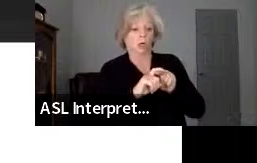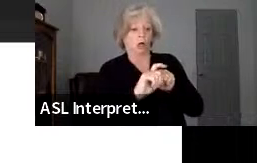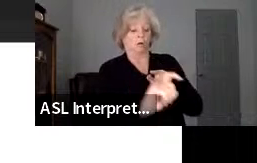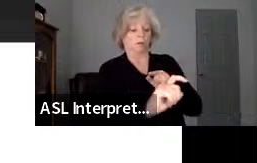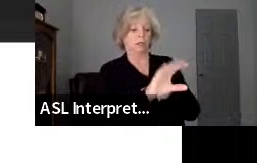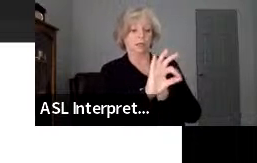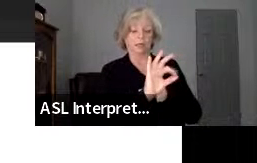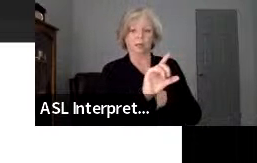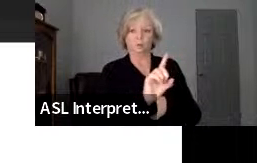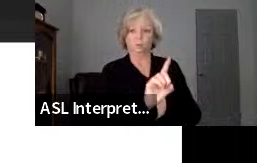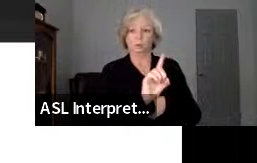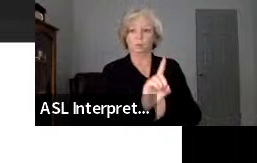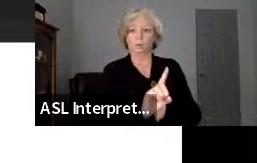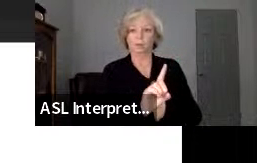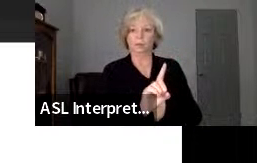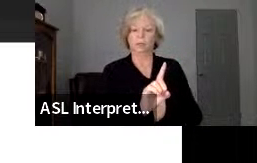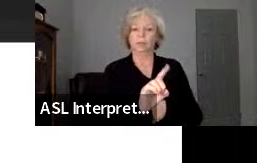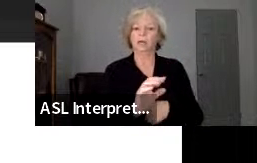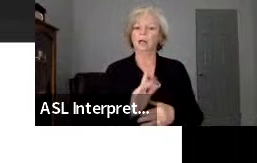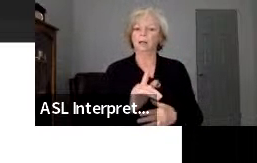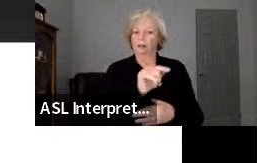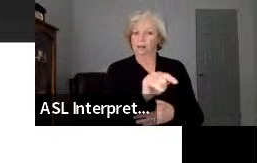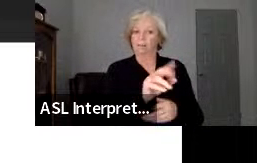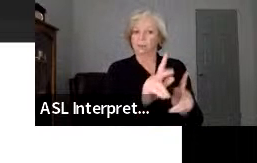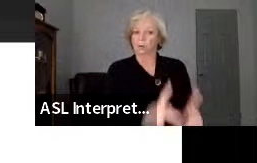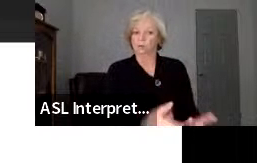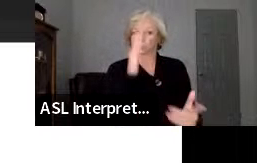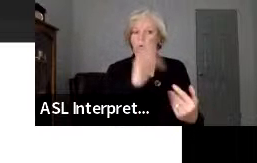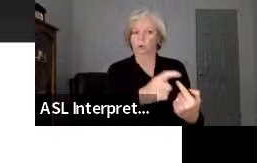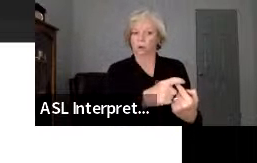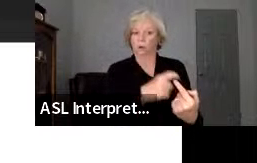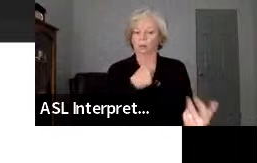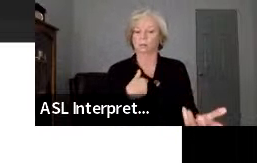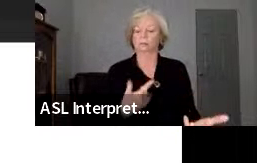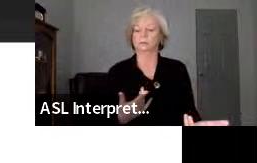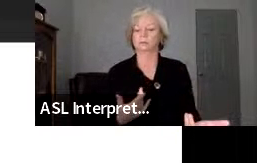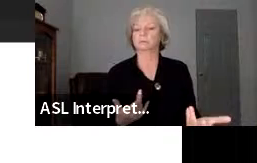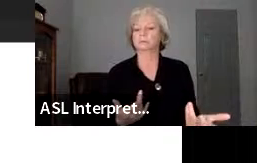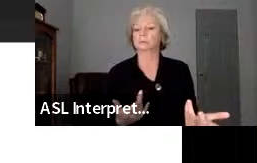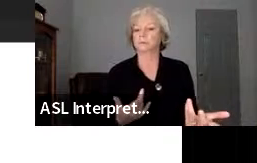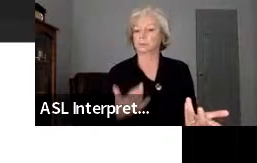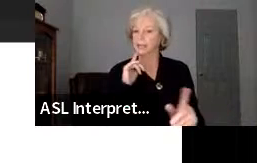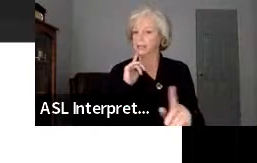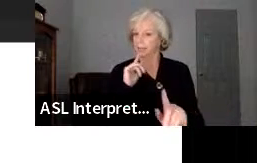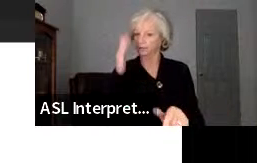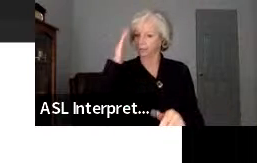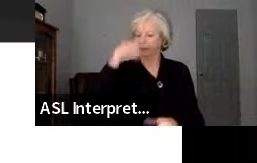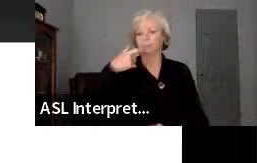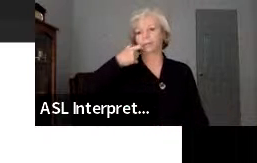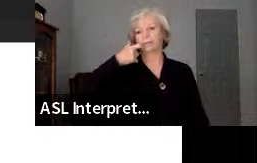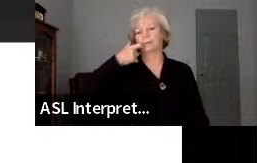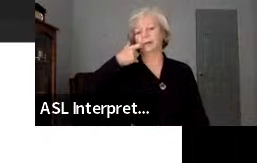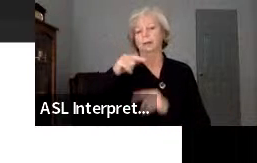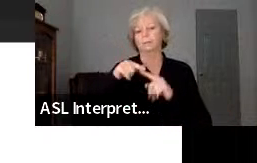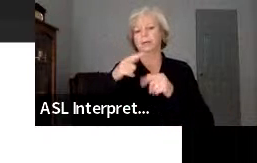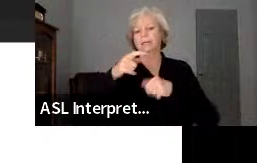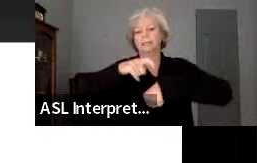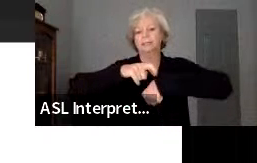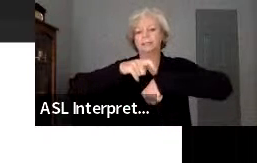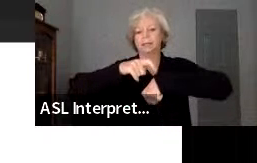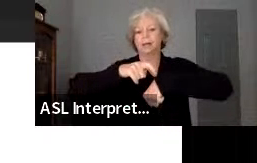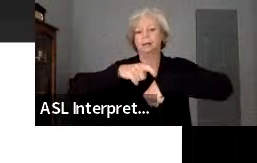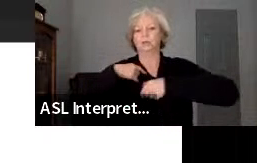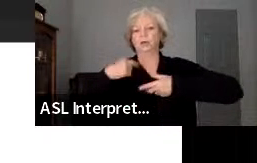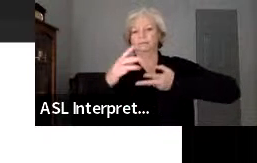911, citizen will call and it will again be answered by dispatch as usual. But this time there's a